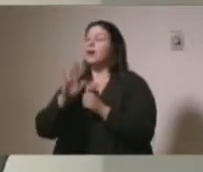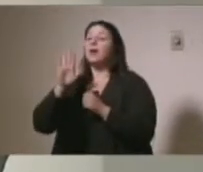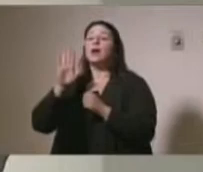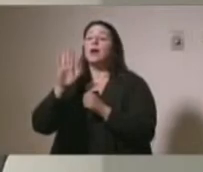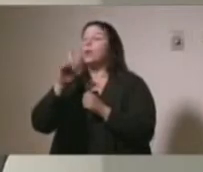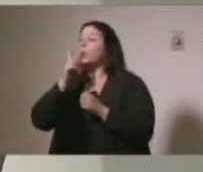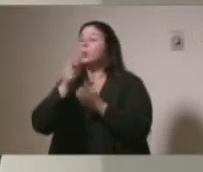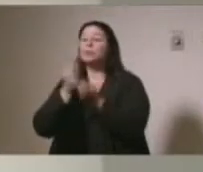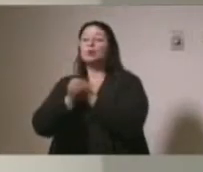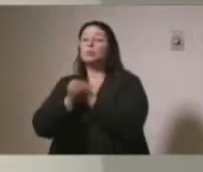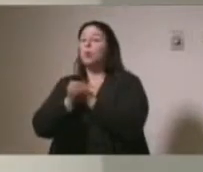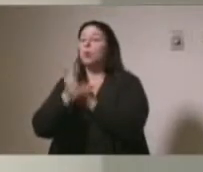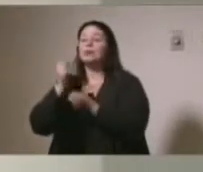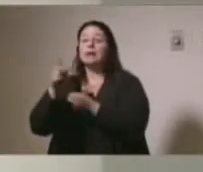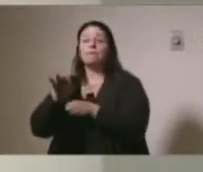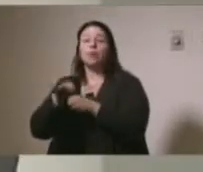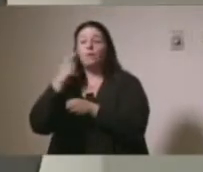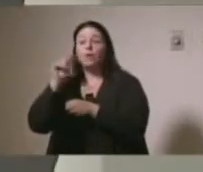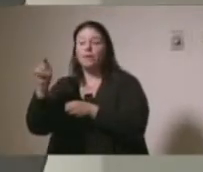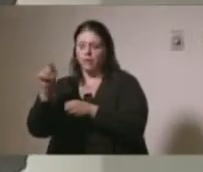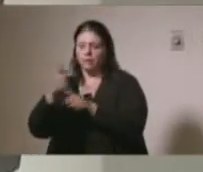areas.